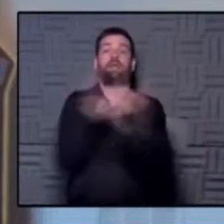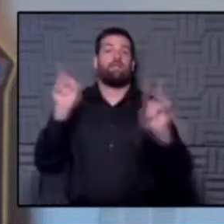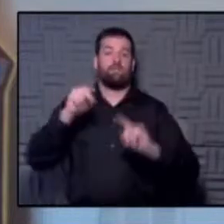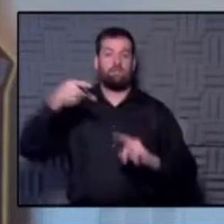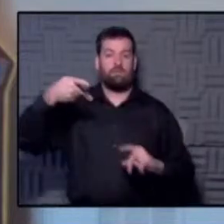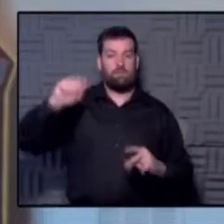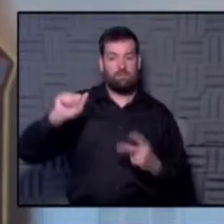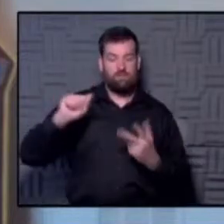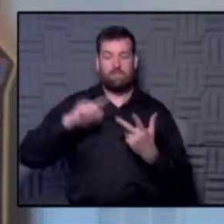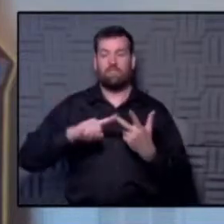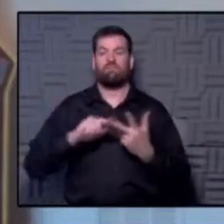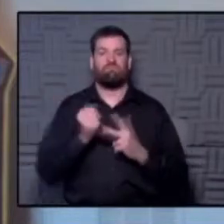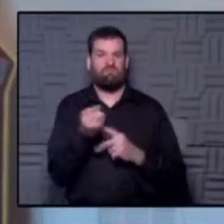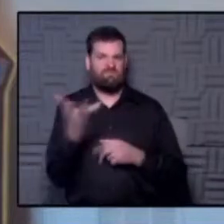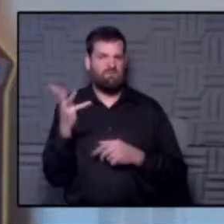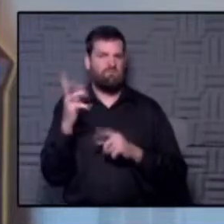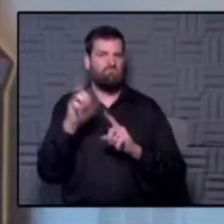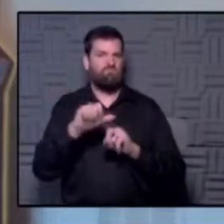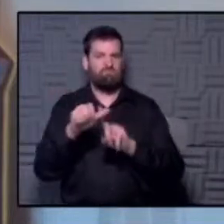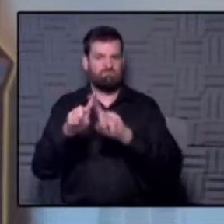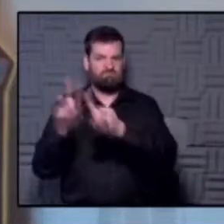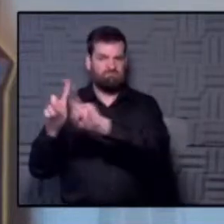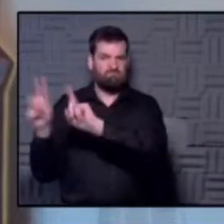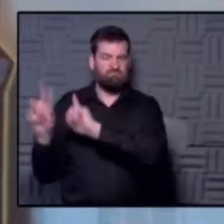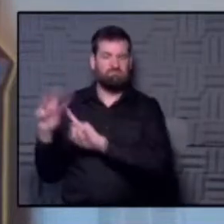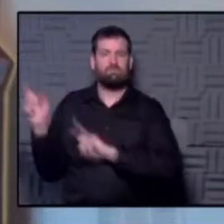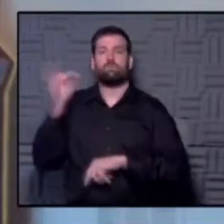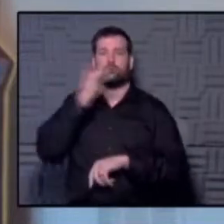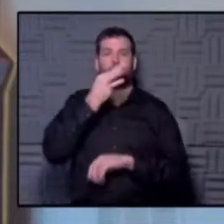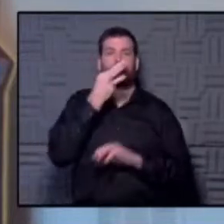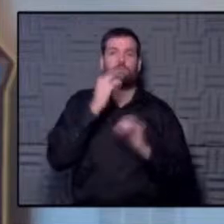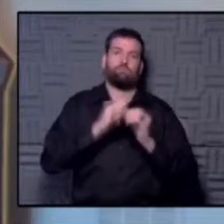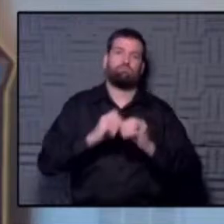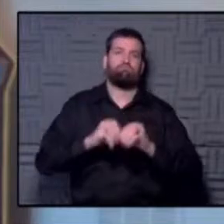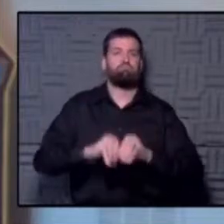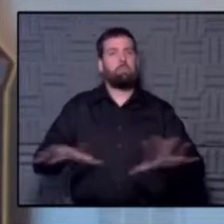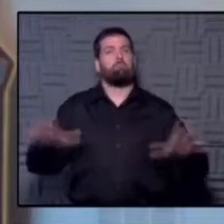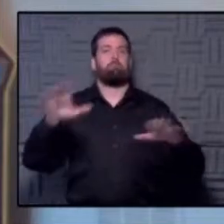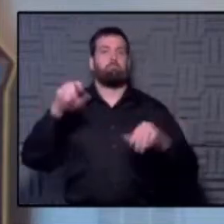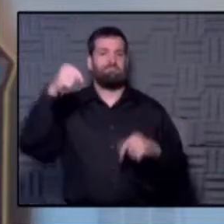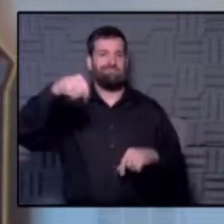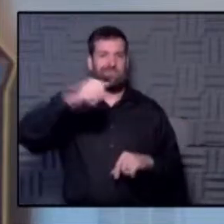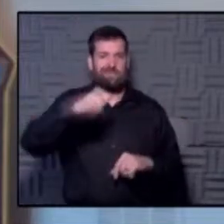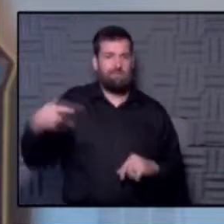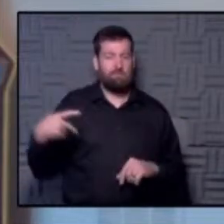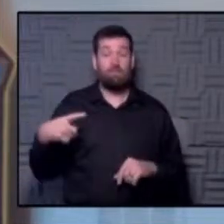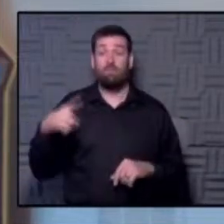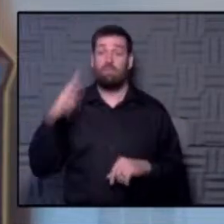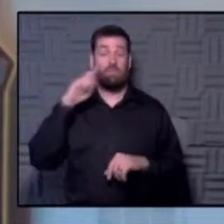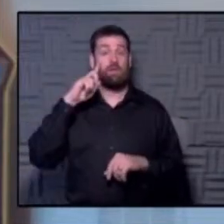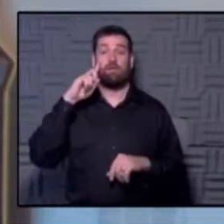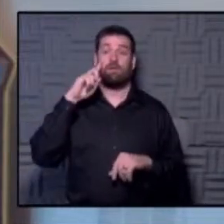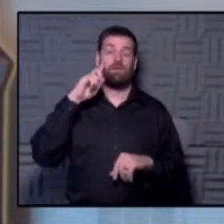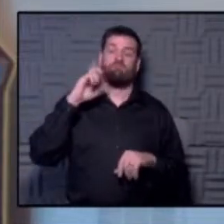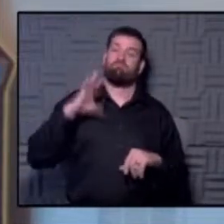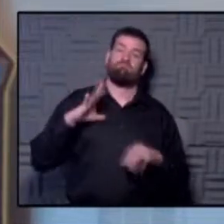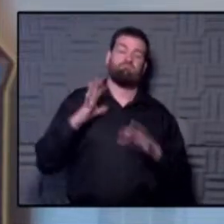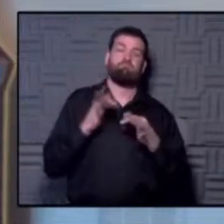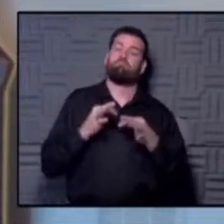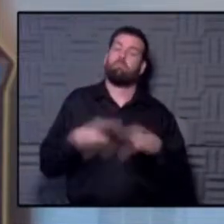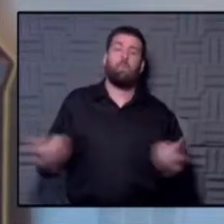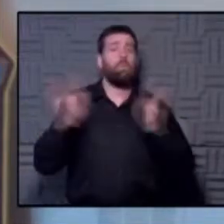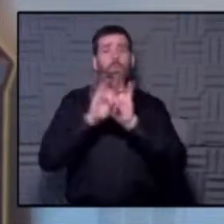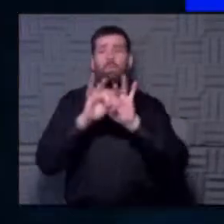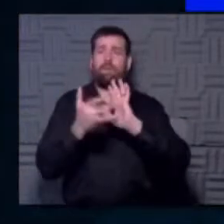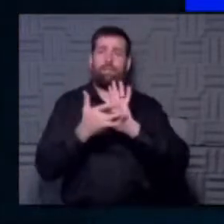Pennsylvania and a few other states that are about to launch this app. And So we think this is a very important